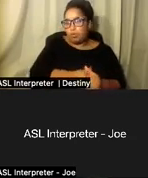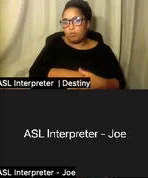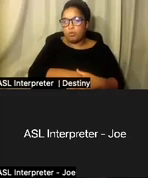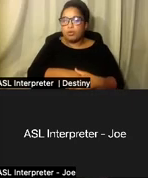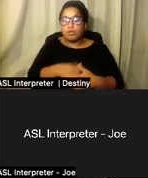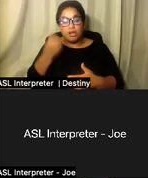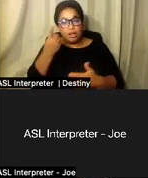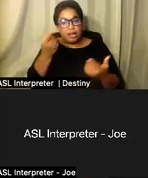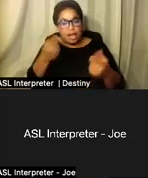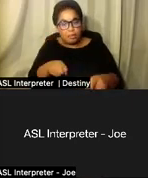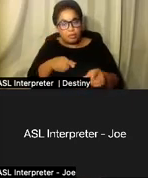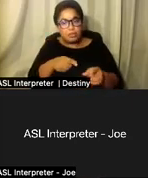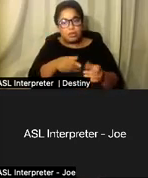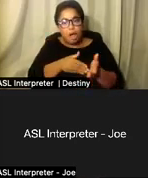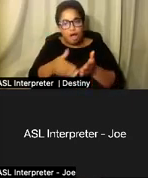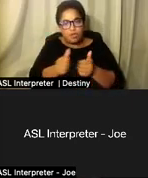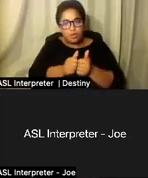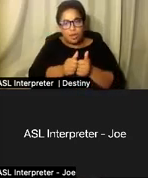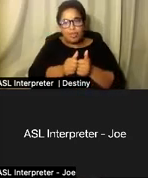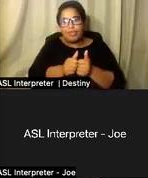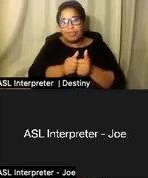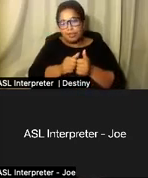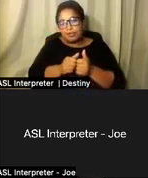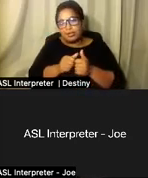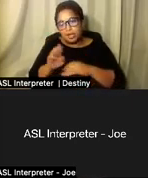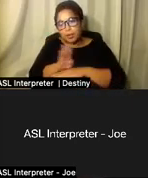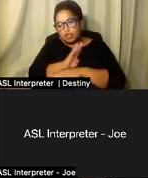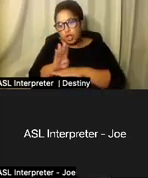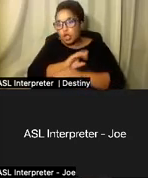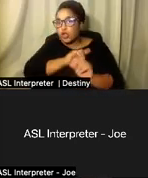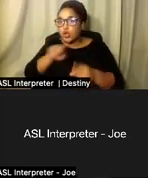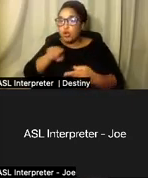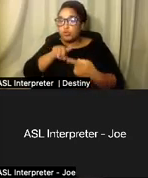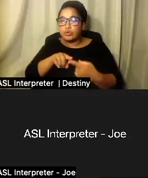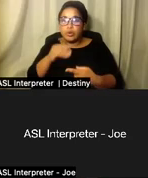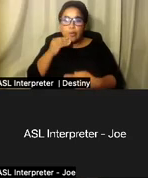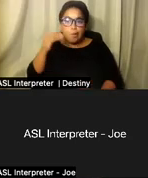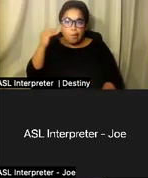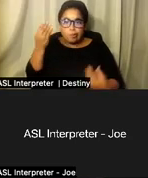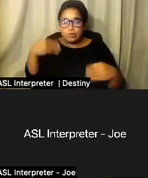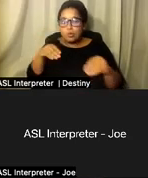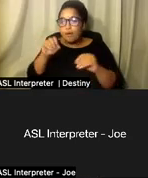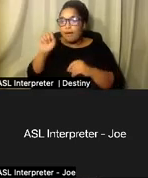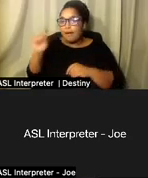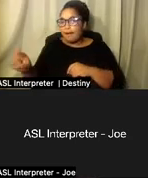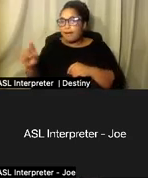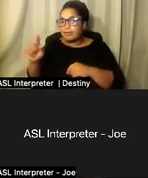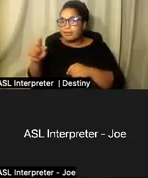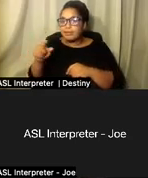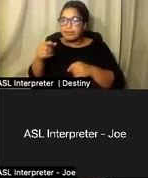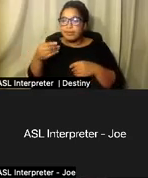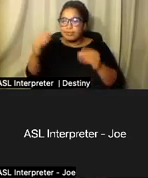the time in commercial. Somebody is told, go down to the home store and ask the clerk what the best fastener